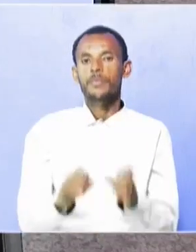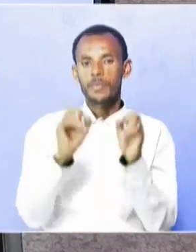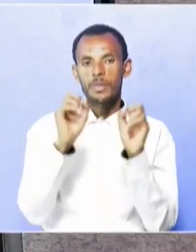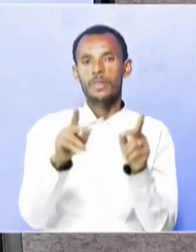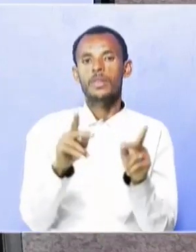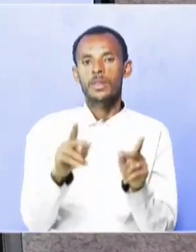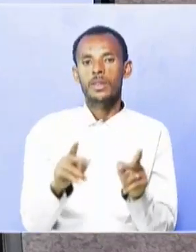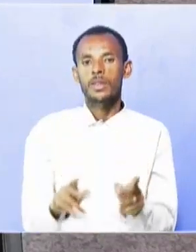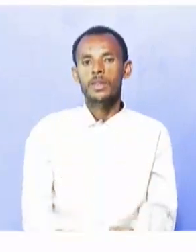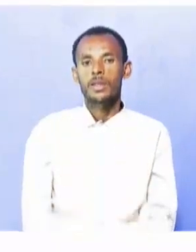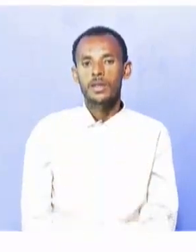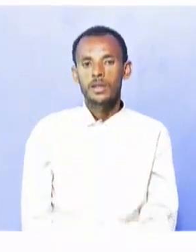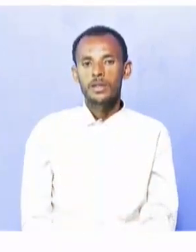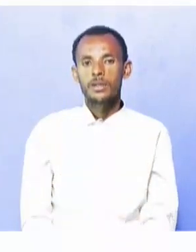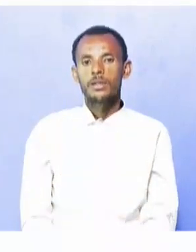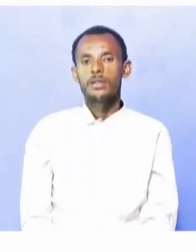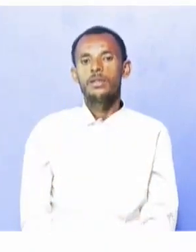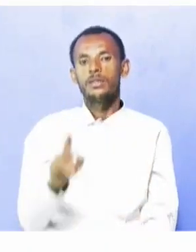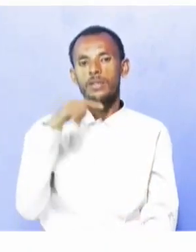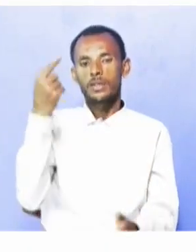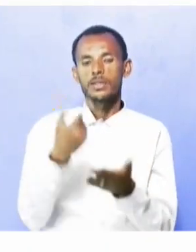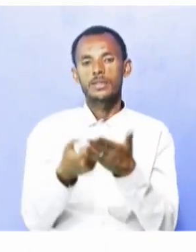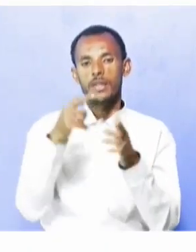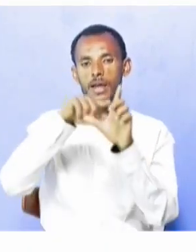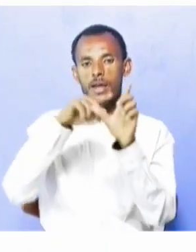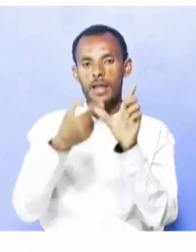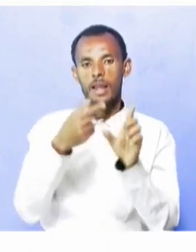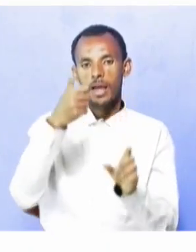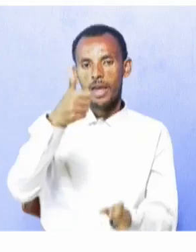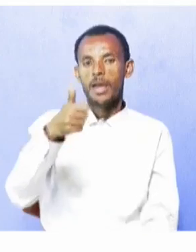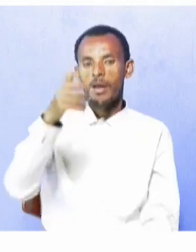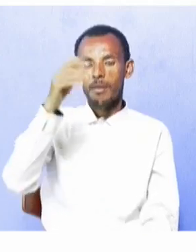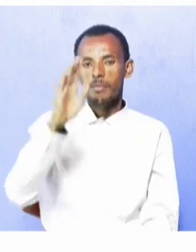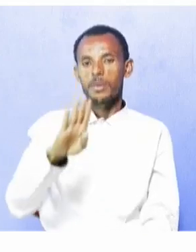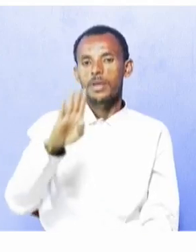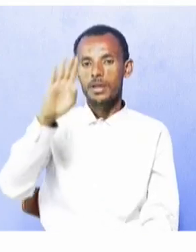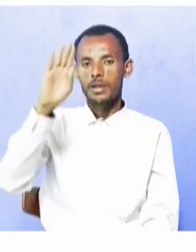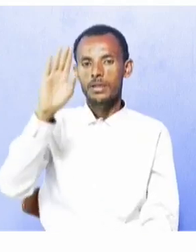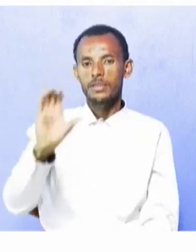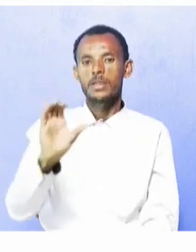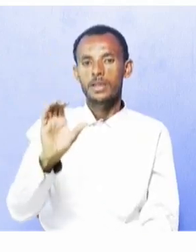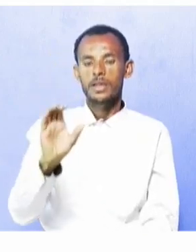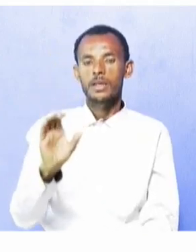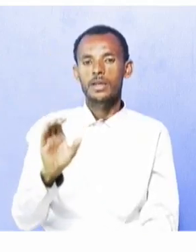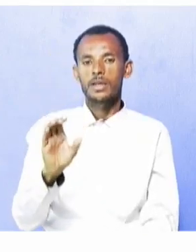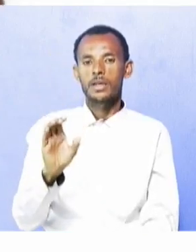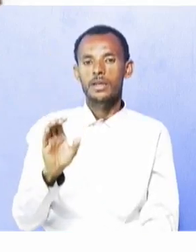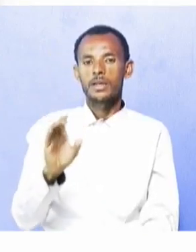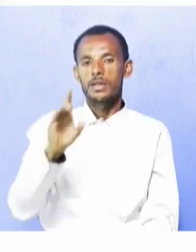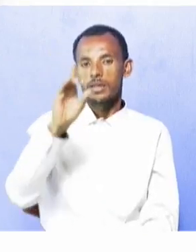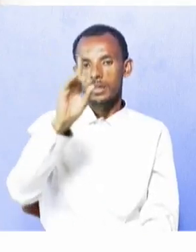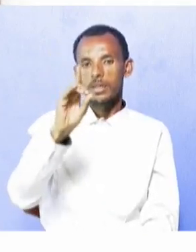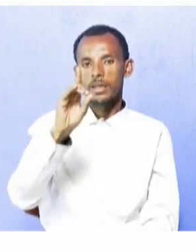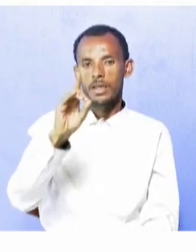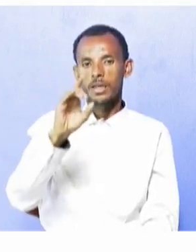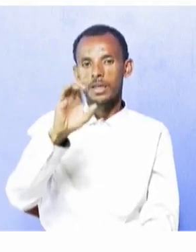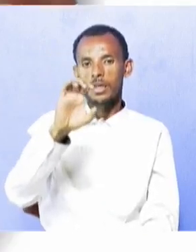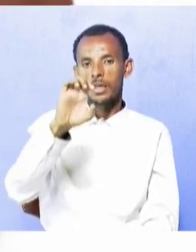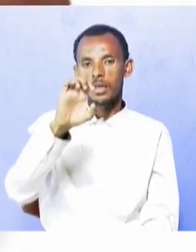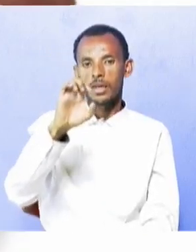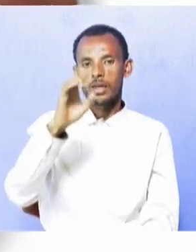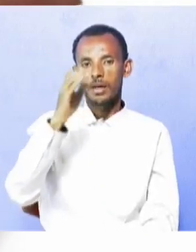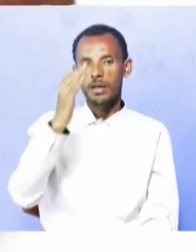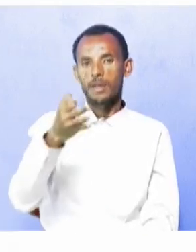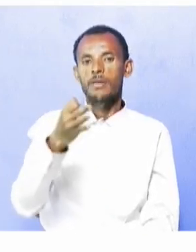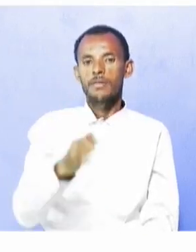Okay, say this angle is A, B, C, D,